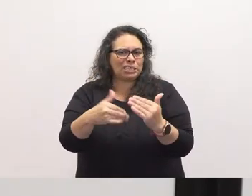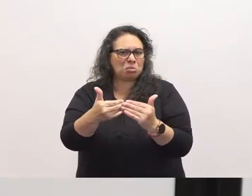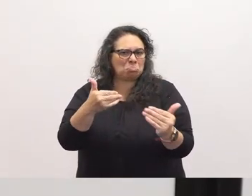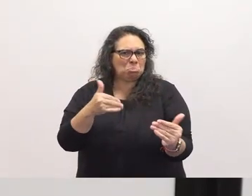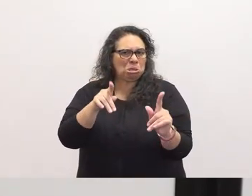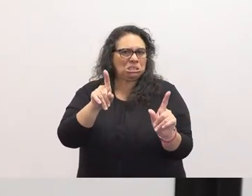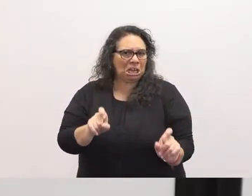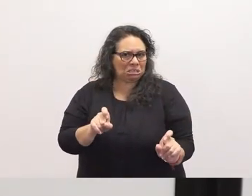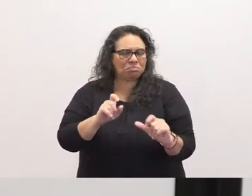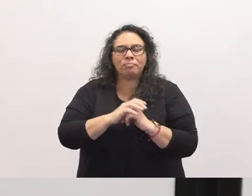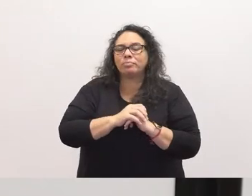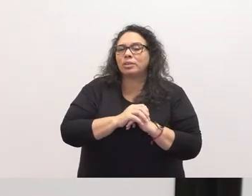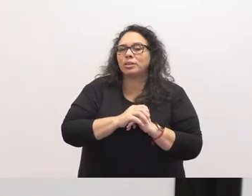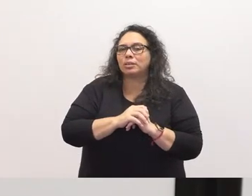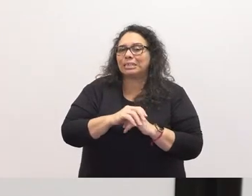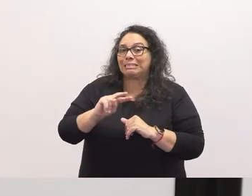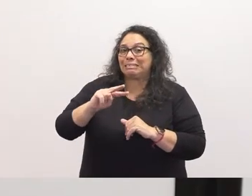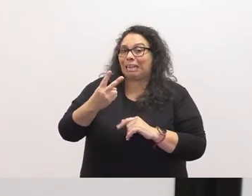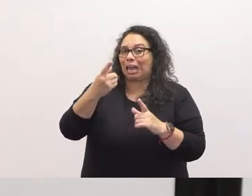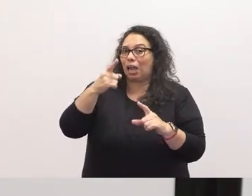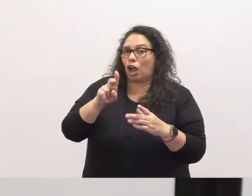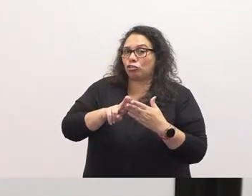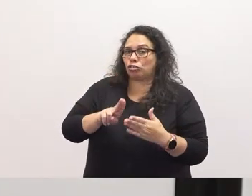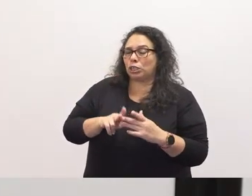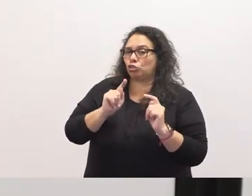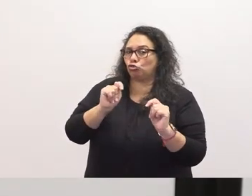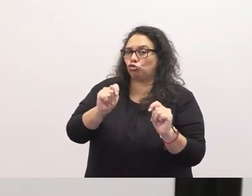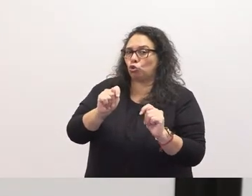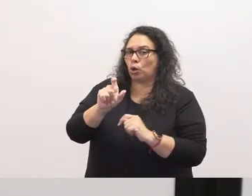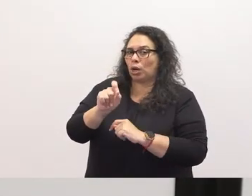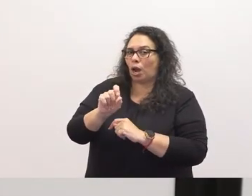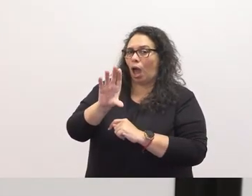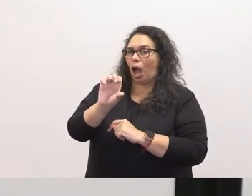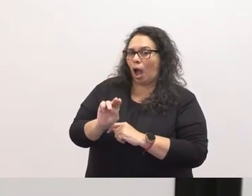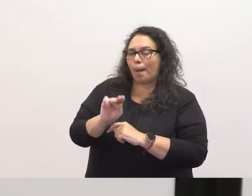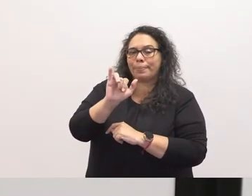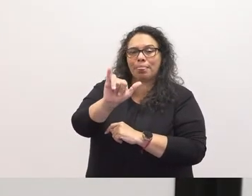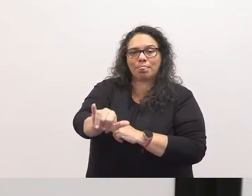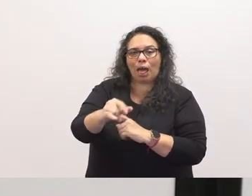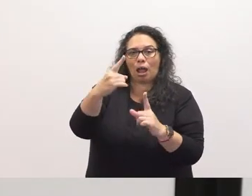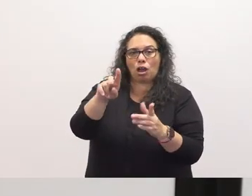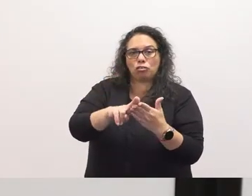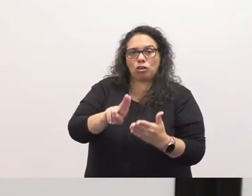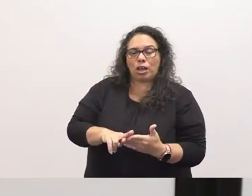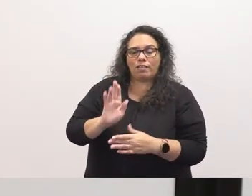Academy. The second contract is for tutor.com, and this contract is for